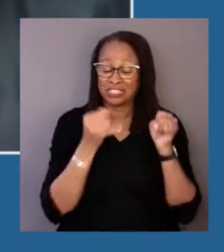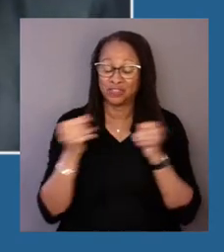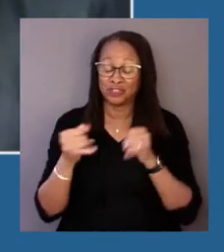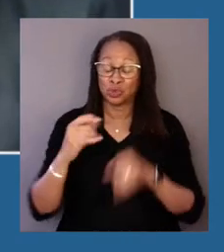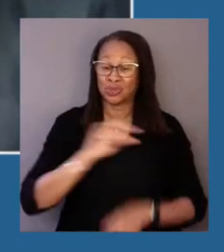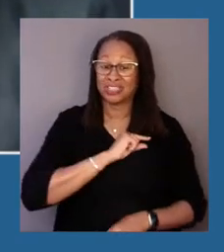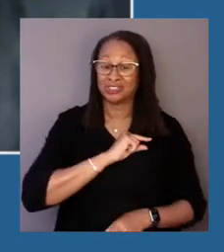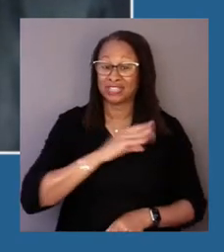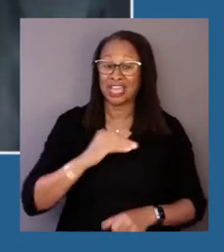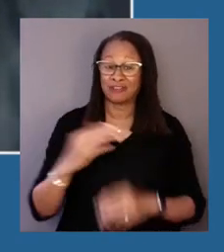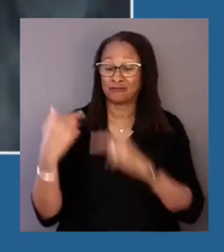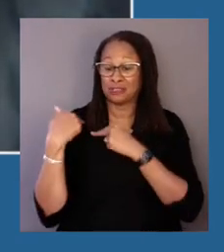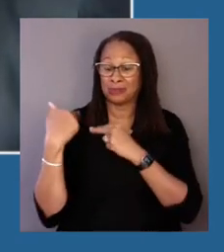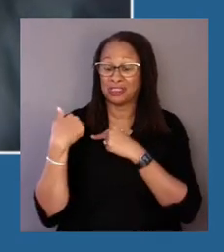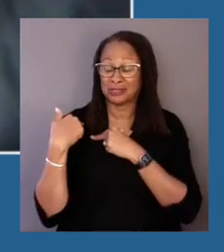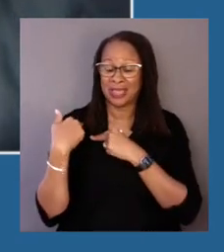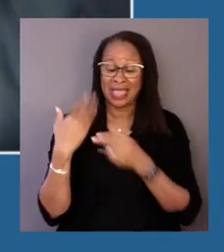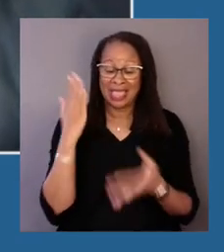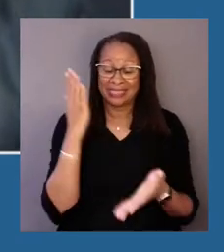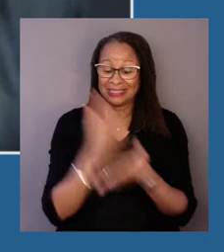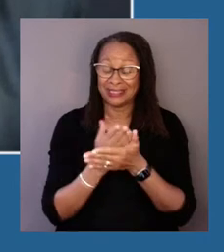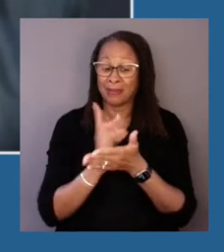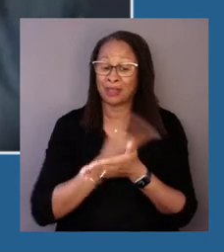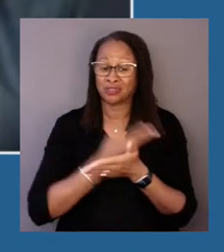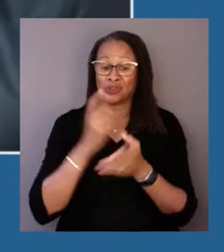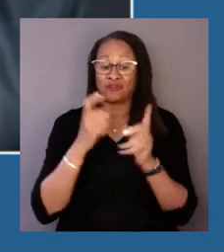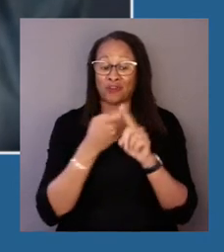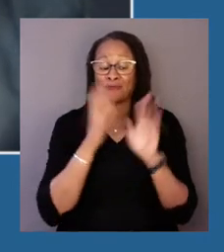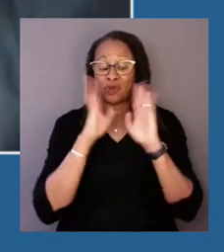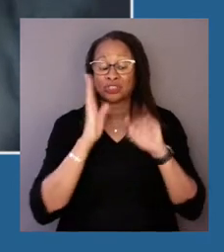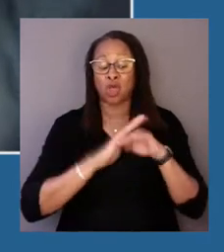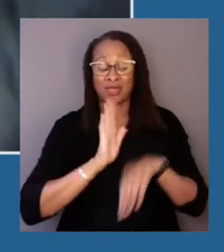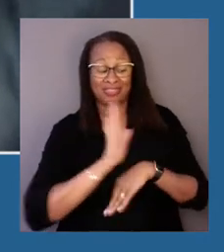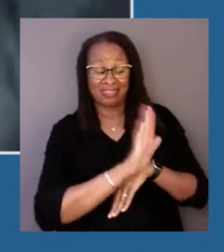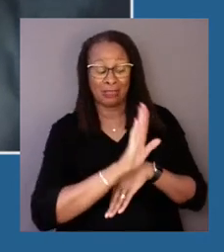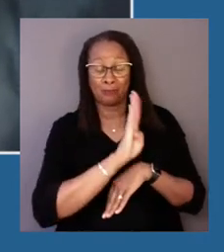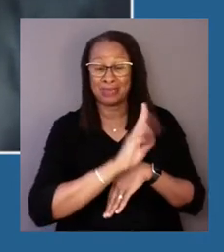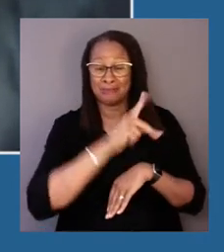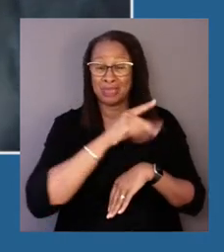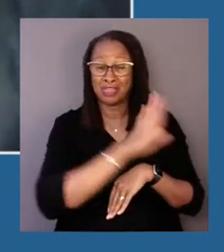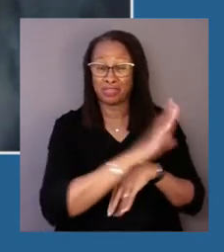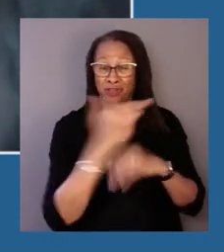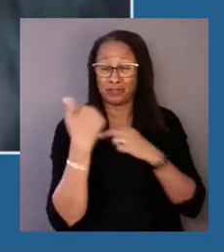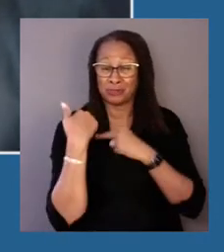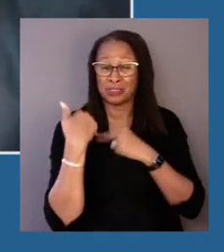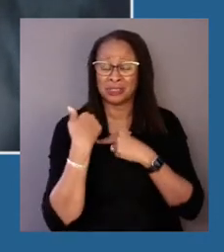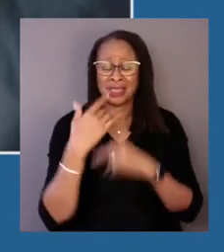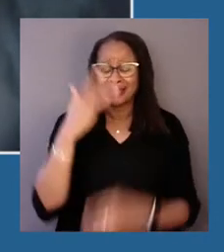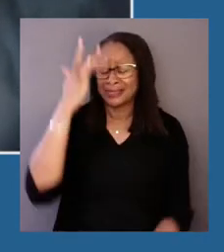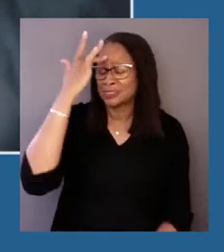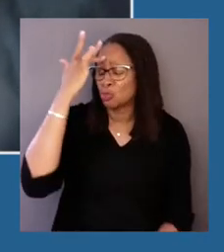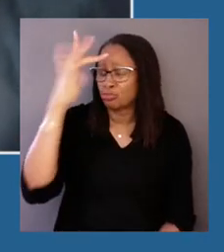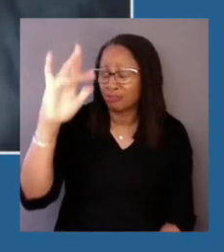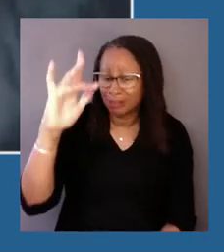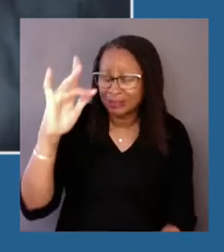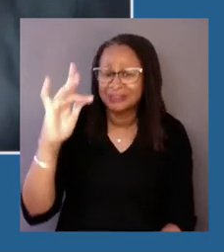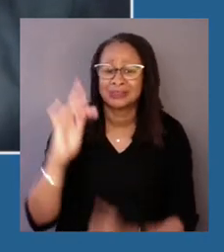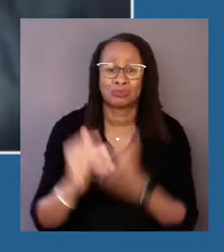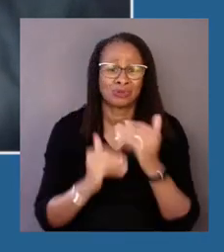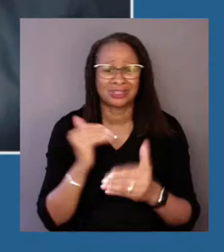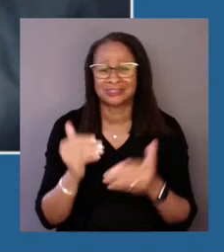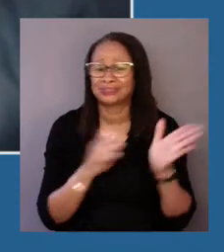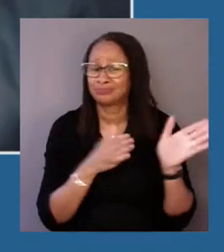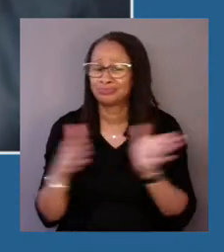focusing on their responsibility for the climate crisis. It's a brilliant tactic. It's been brilliantly successful. It taps into a